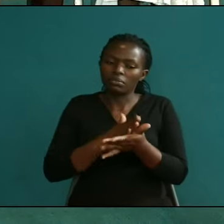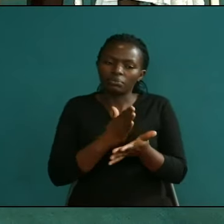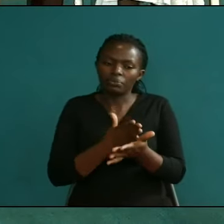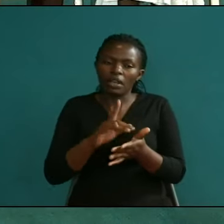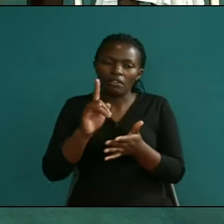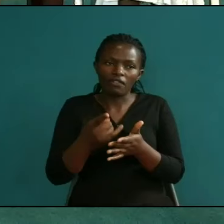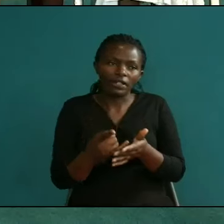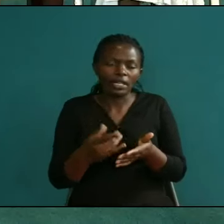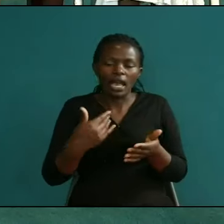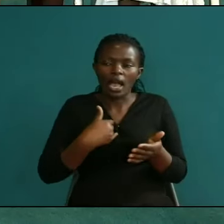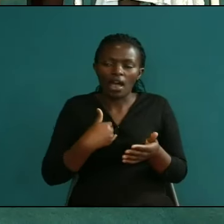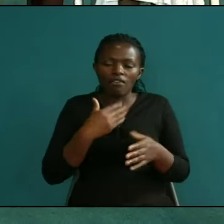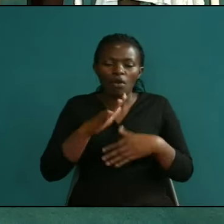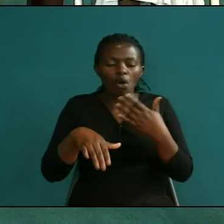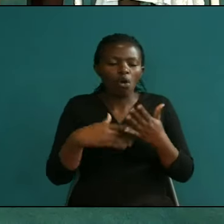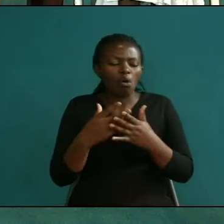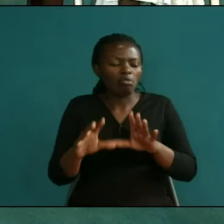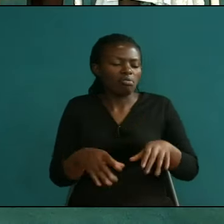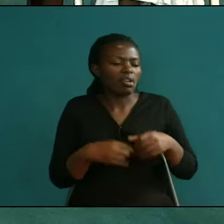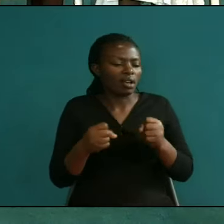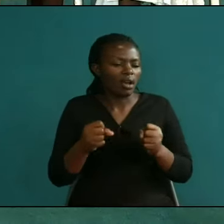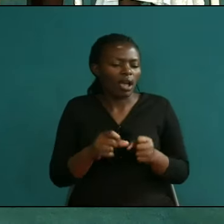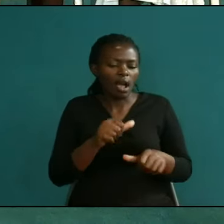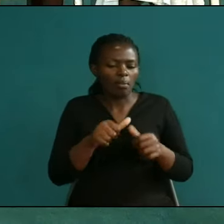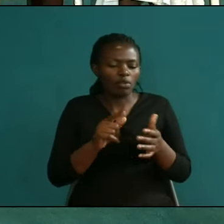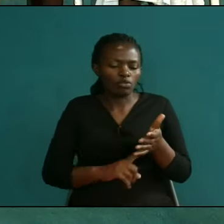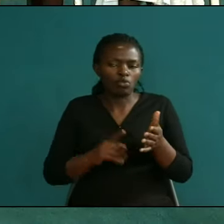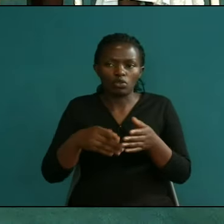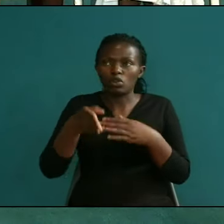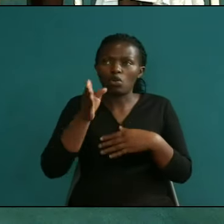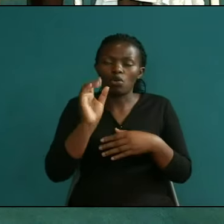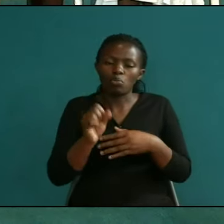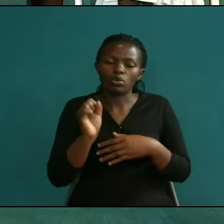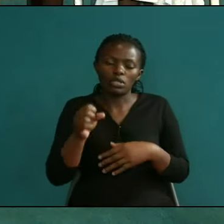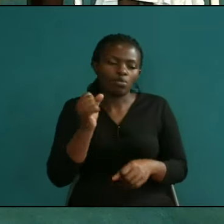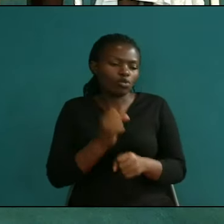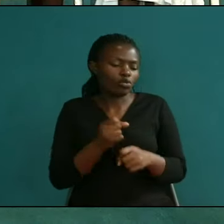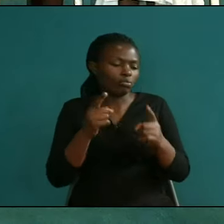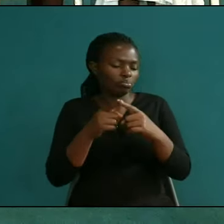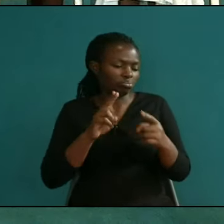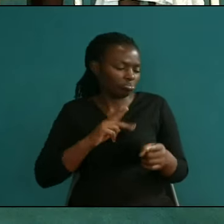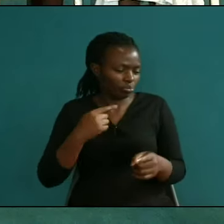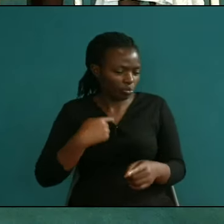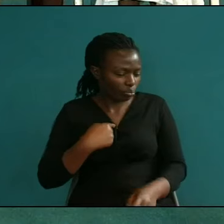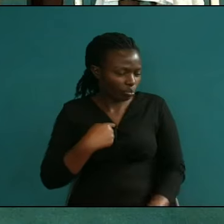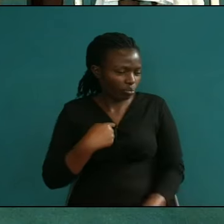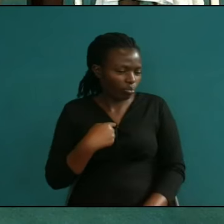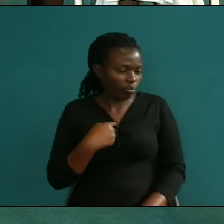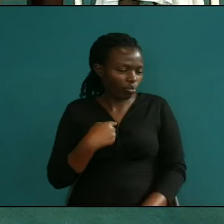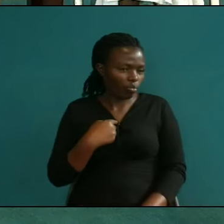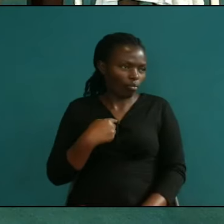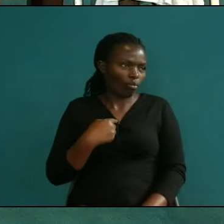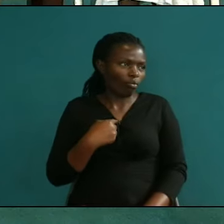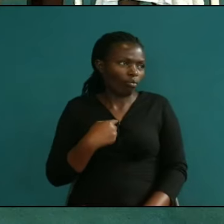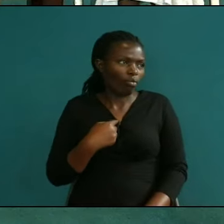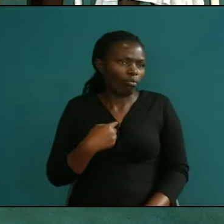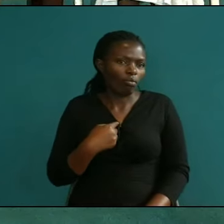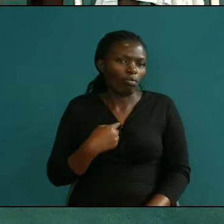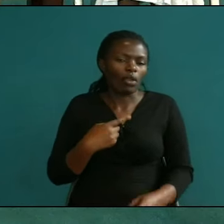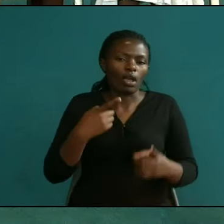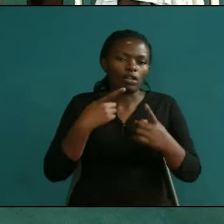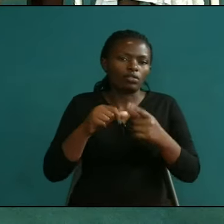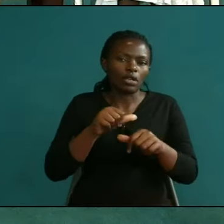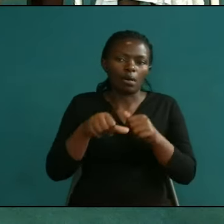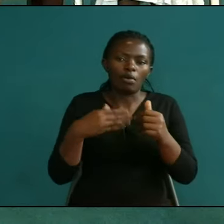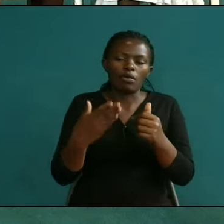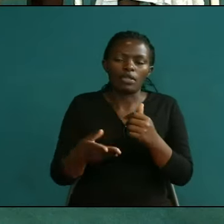so much courage about what the Lord can do, because he clearly outlines the assaults, that the assaults of Satan are